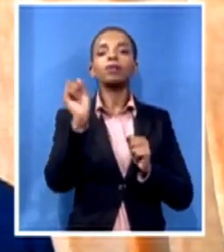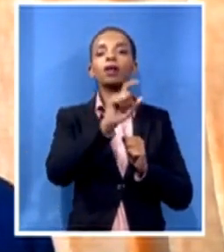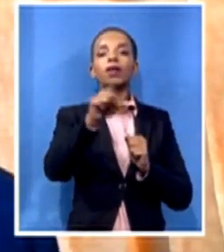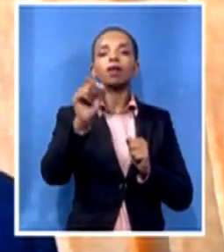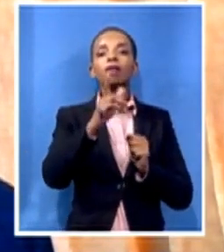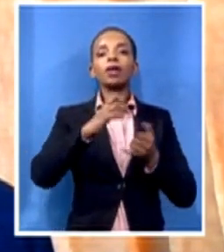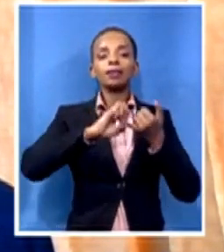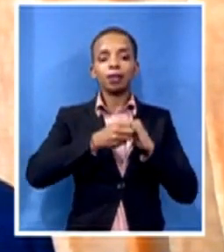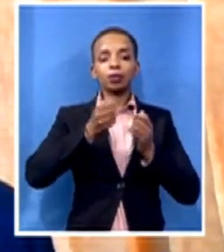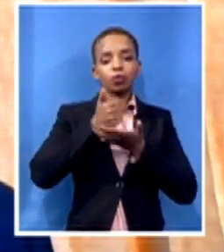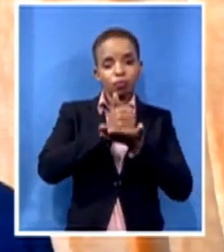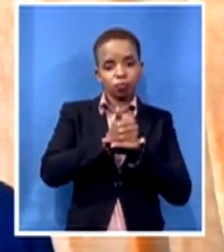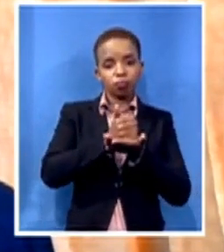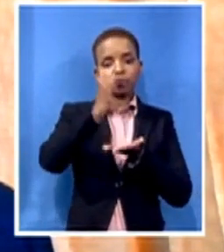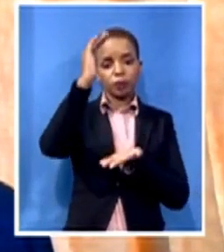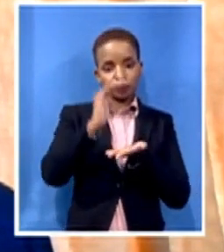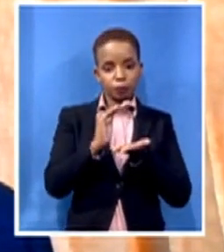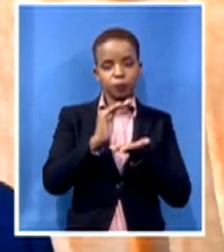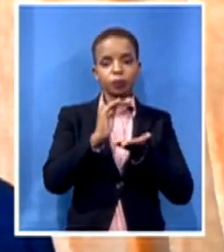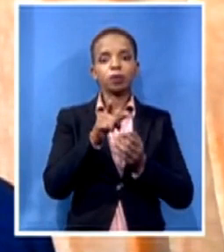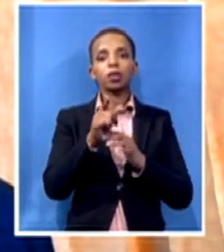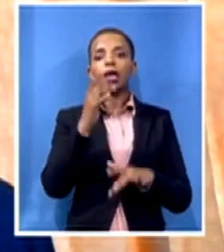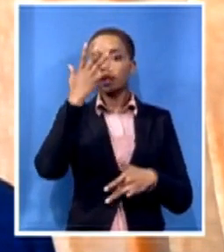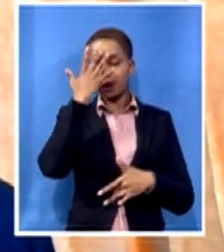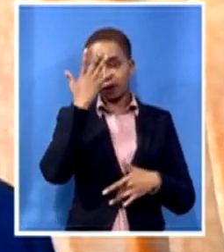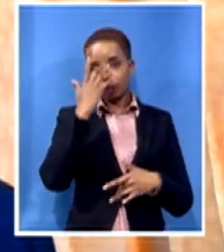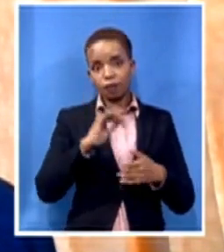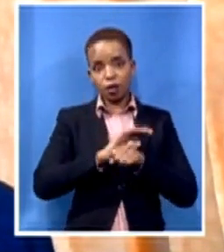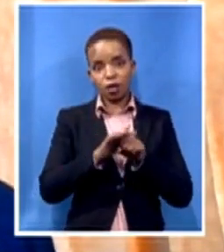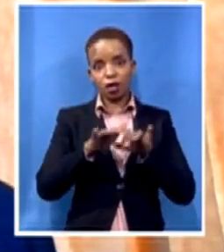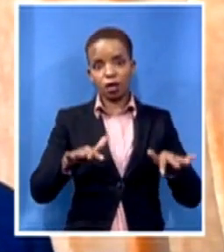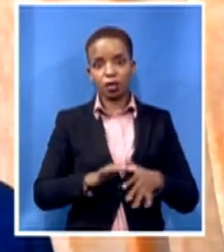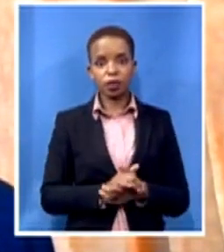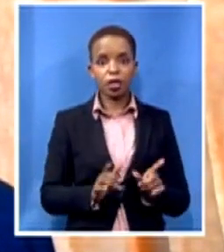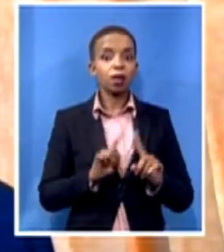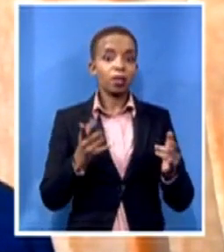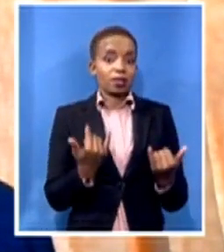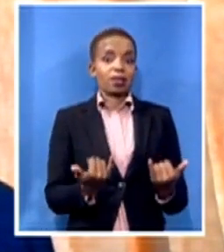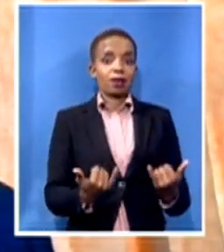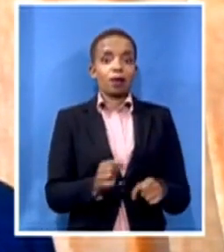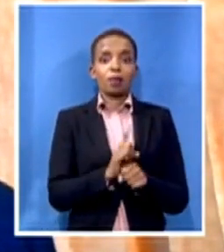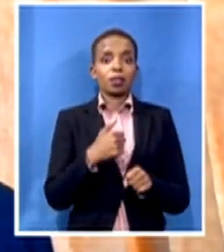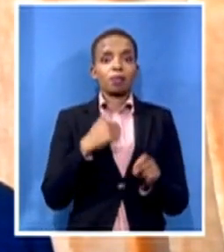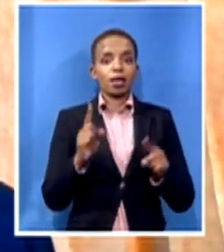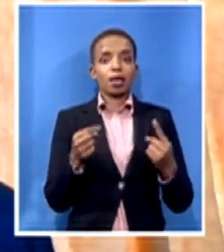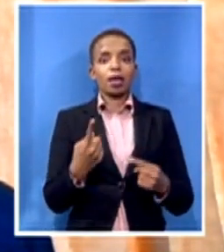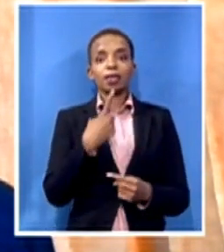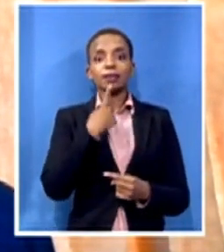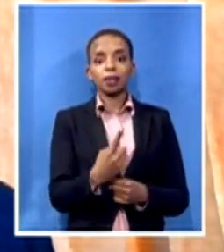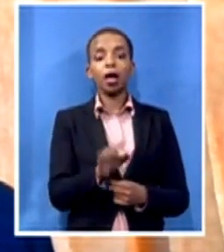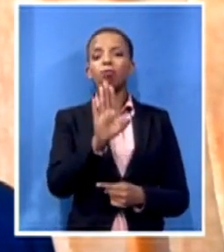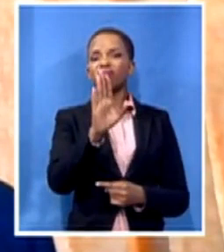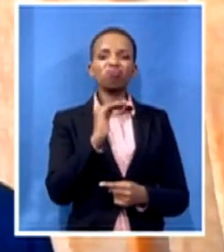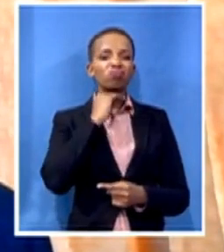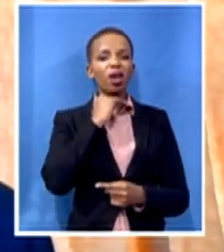So at the moment, I wouldn't say really we have enough measures to mitigate the virus.